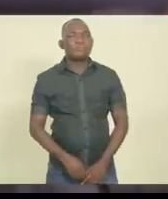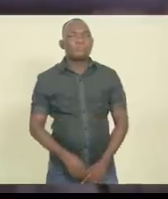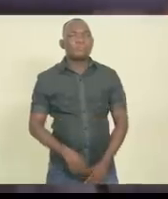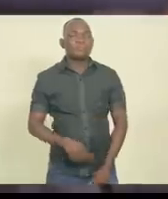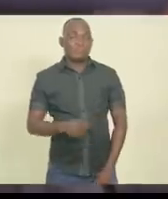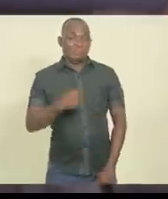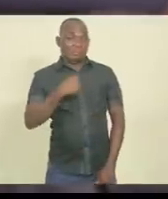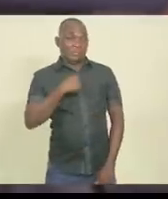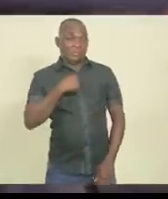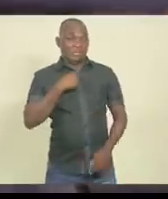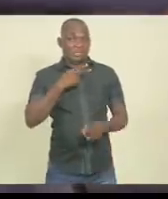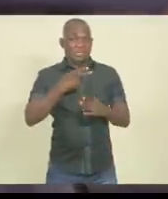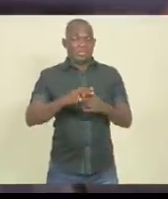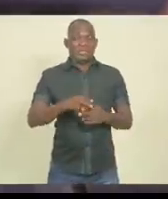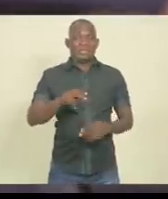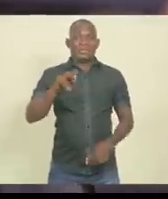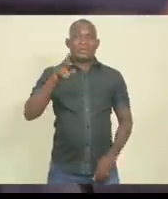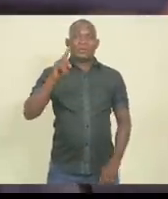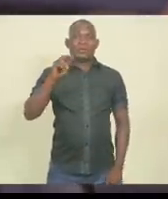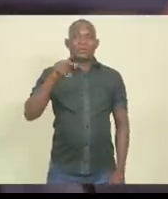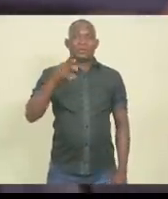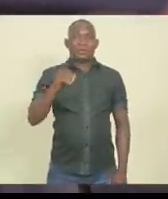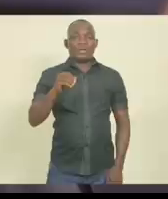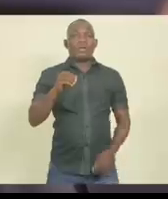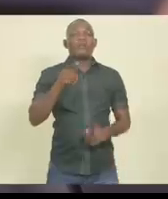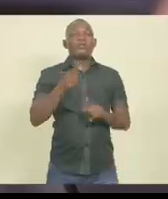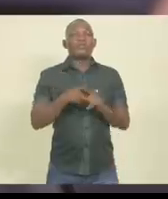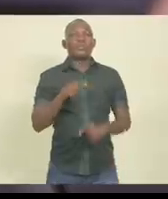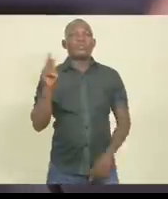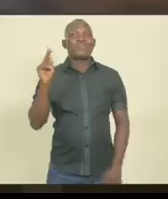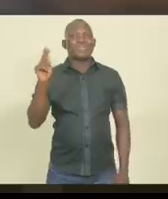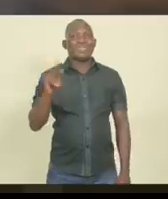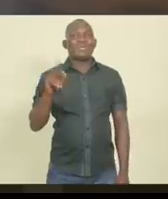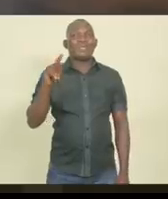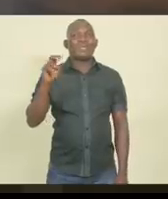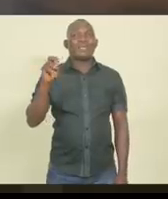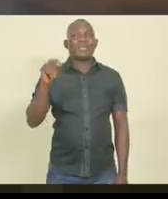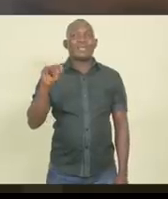My name is Tonga. I come from Nairobi, Kenya.